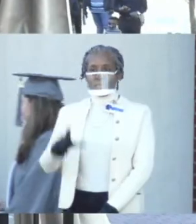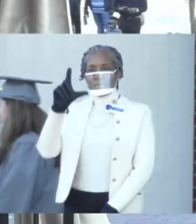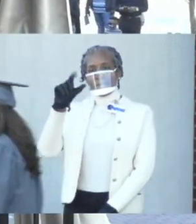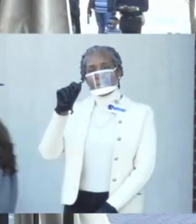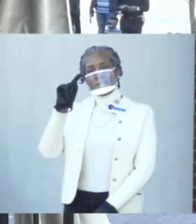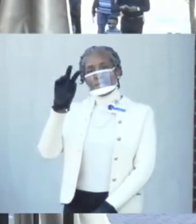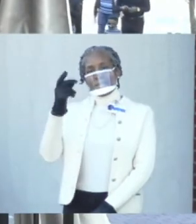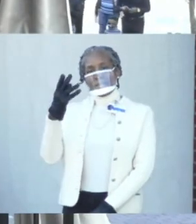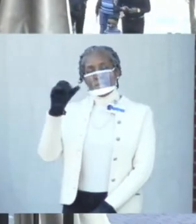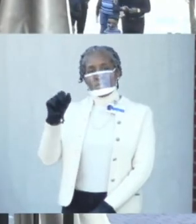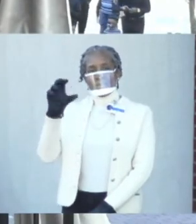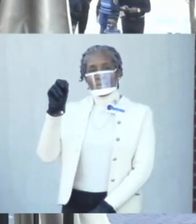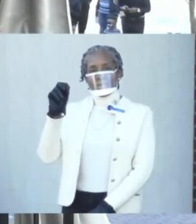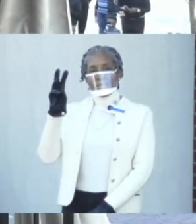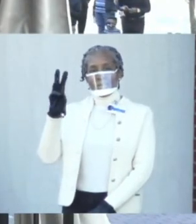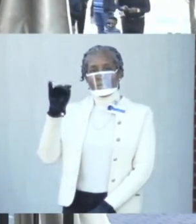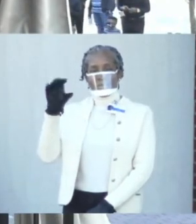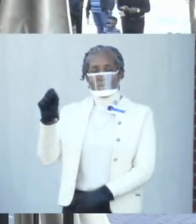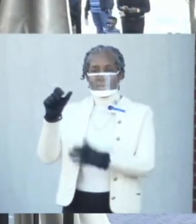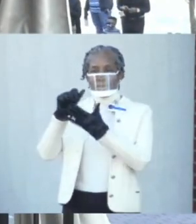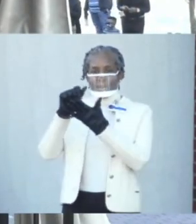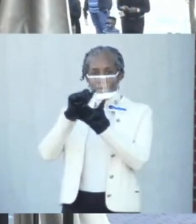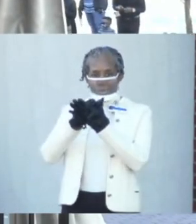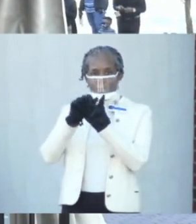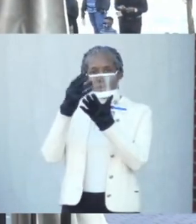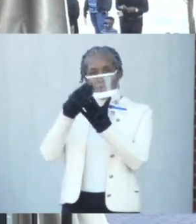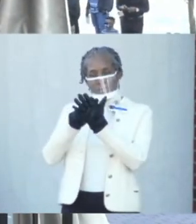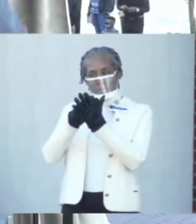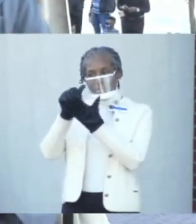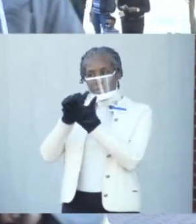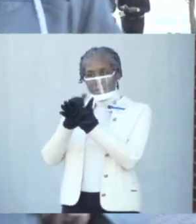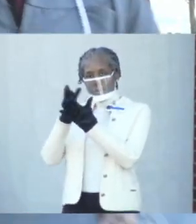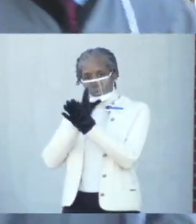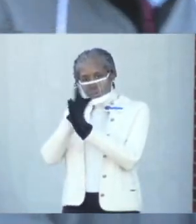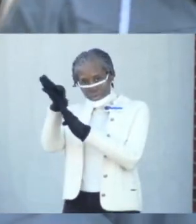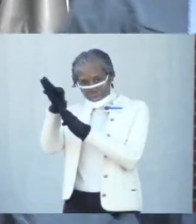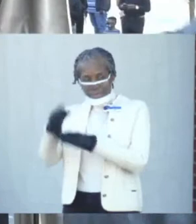Leticia Owens, Accounting and Finance, Accounting Track.